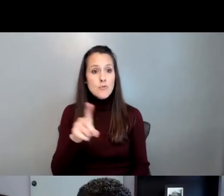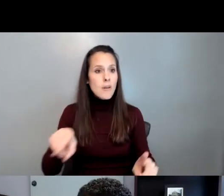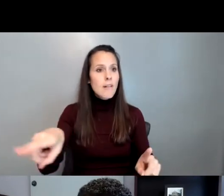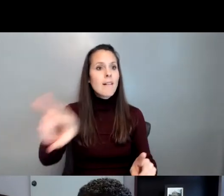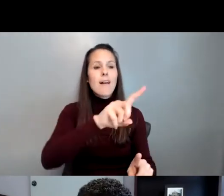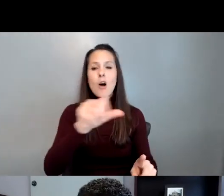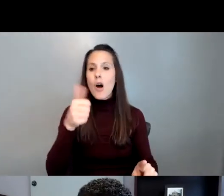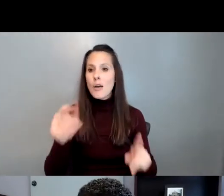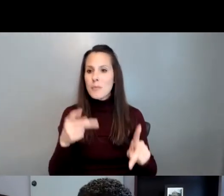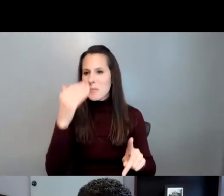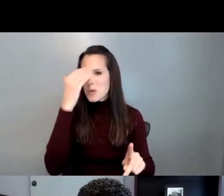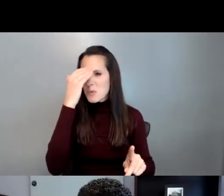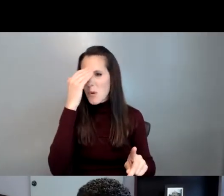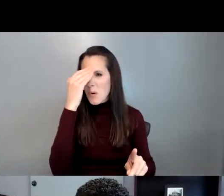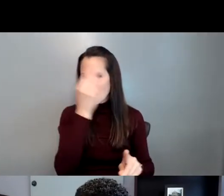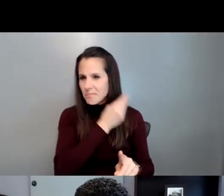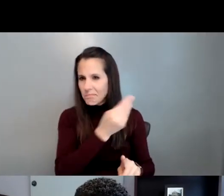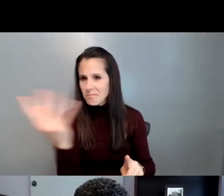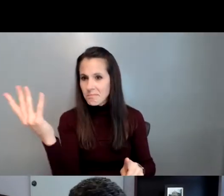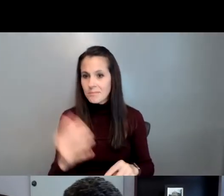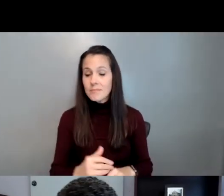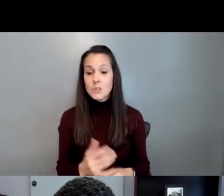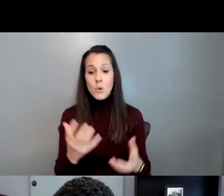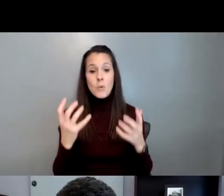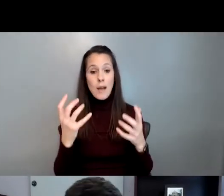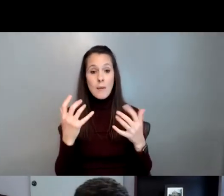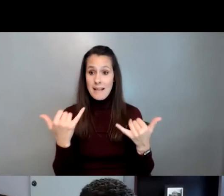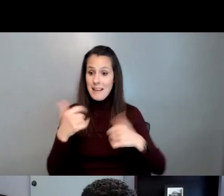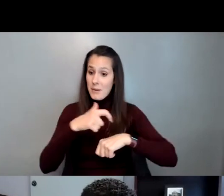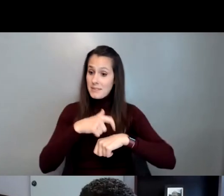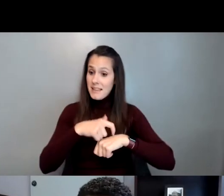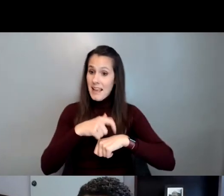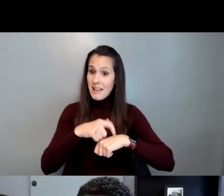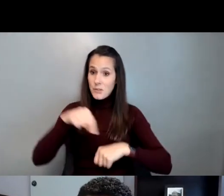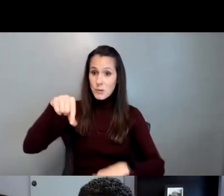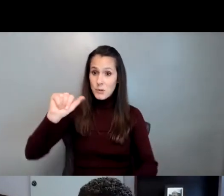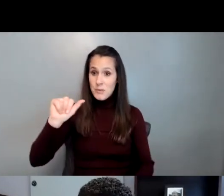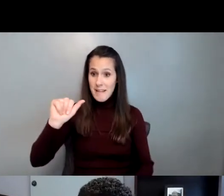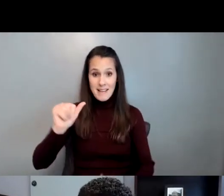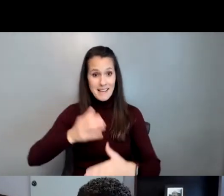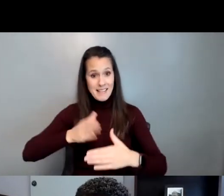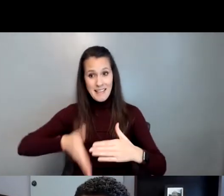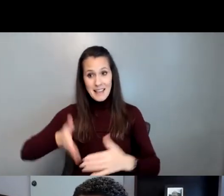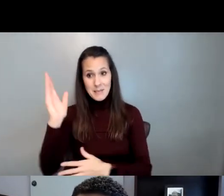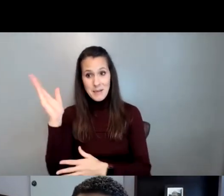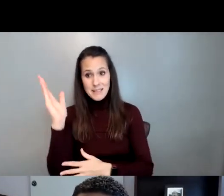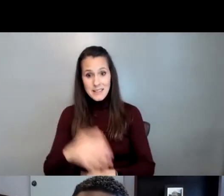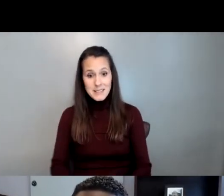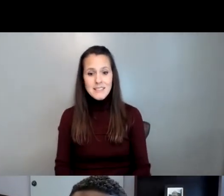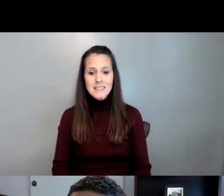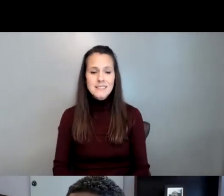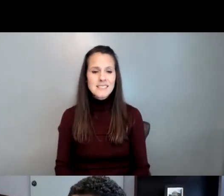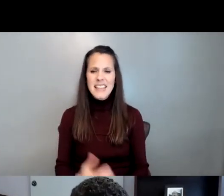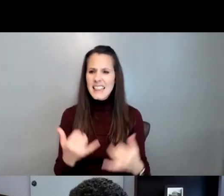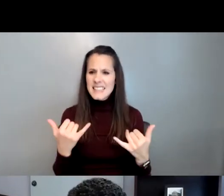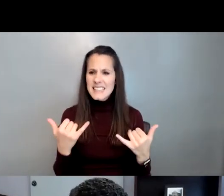well. And so I want to then give some time for questions at the end, because this is just an opportunity